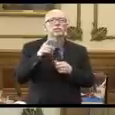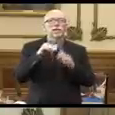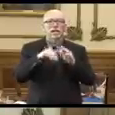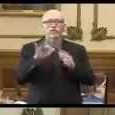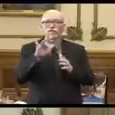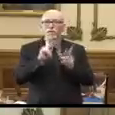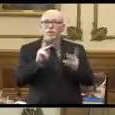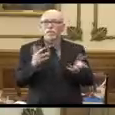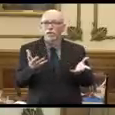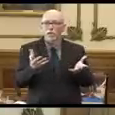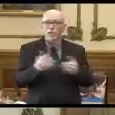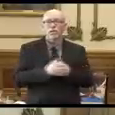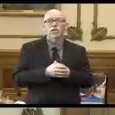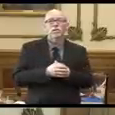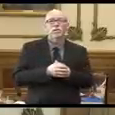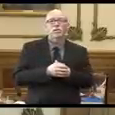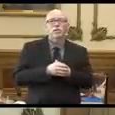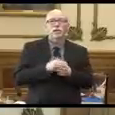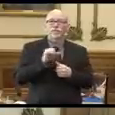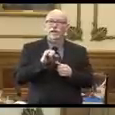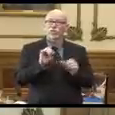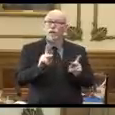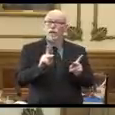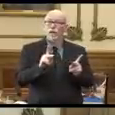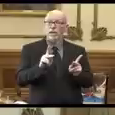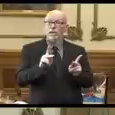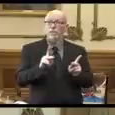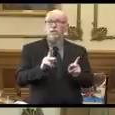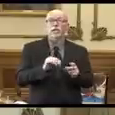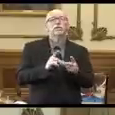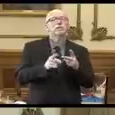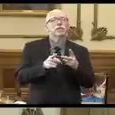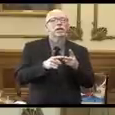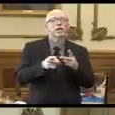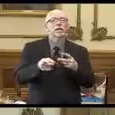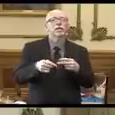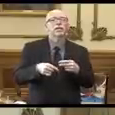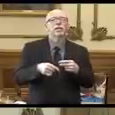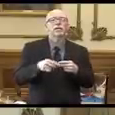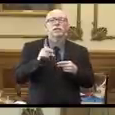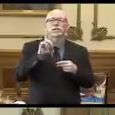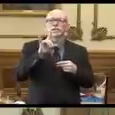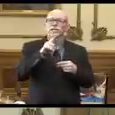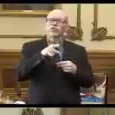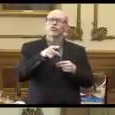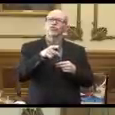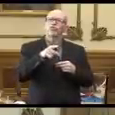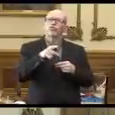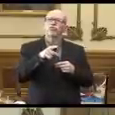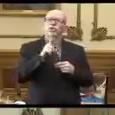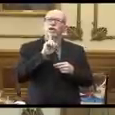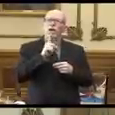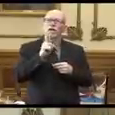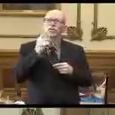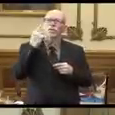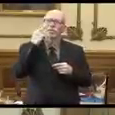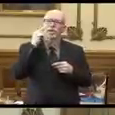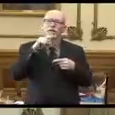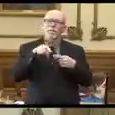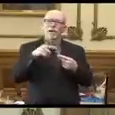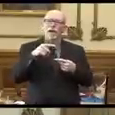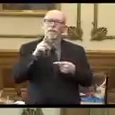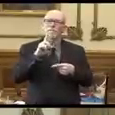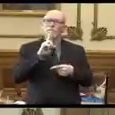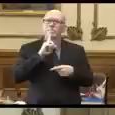Yep. If that is okay. And then secondly, did you actually think about